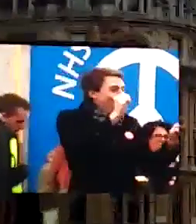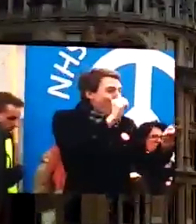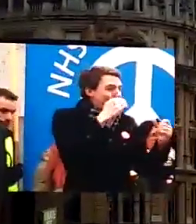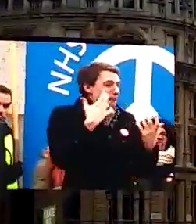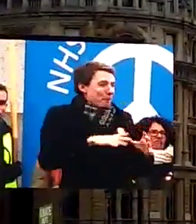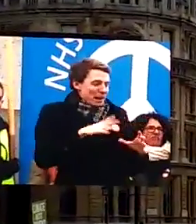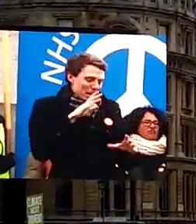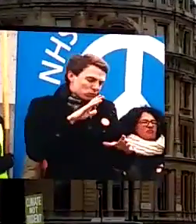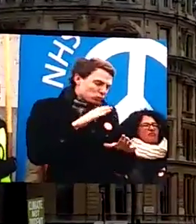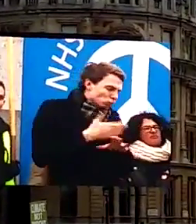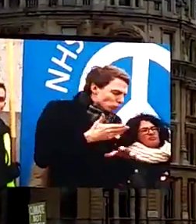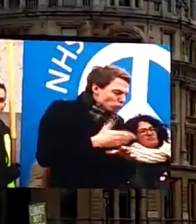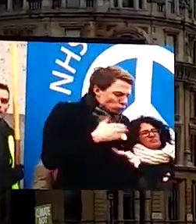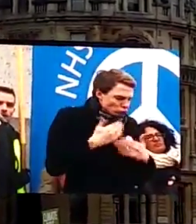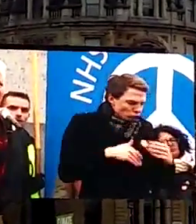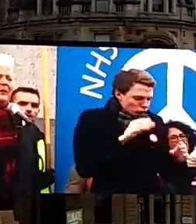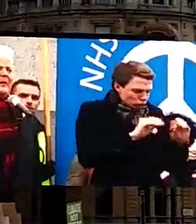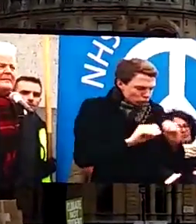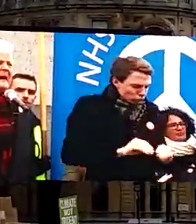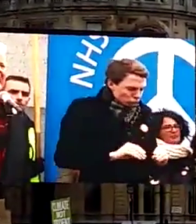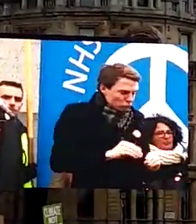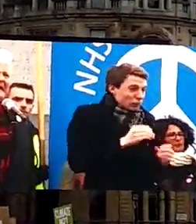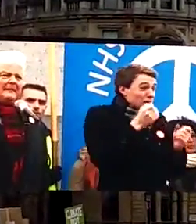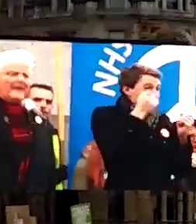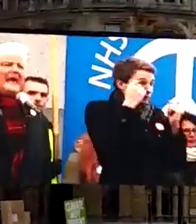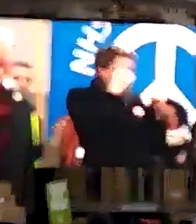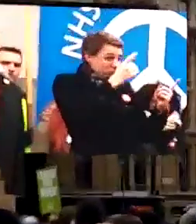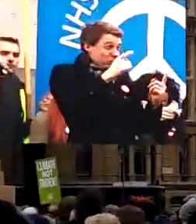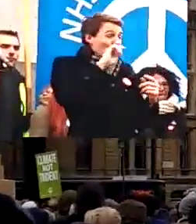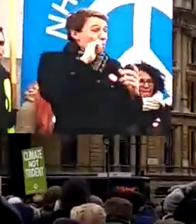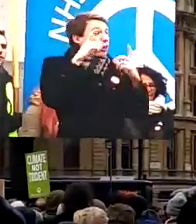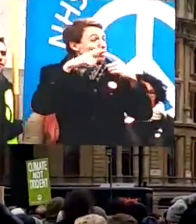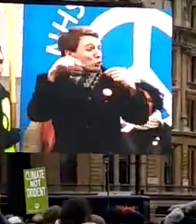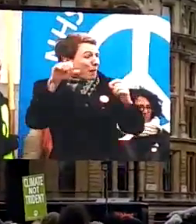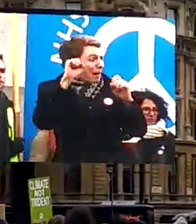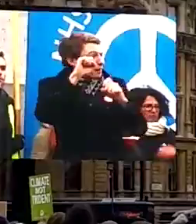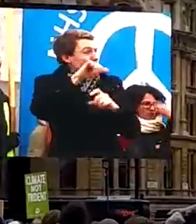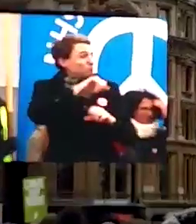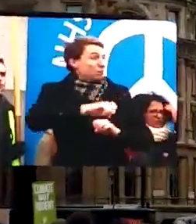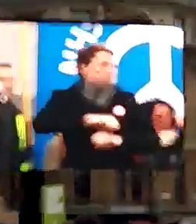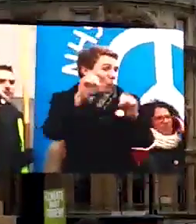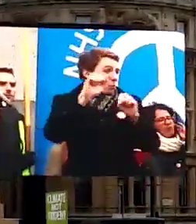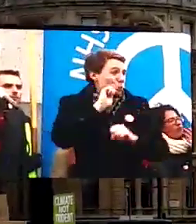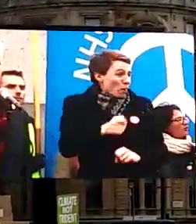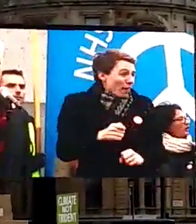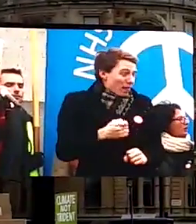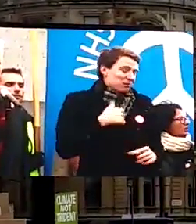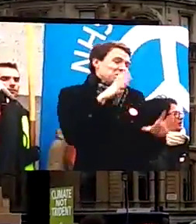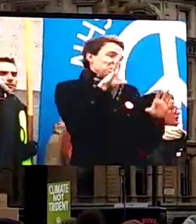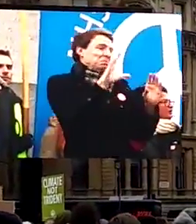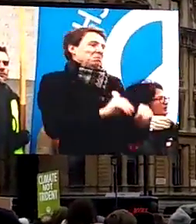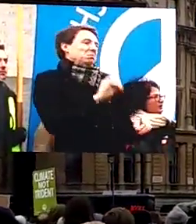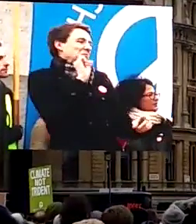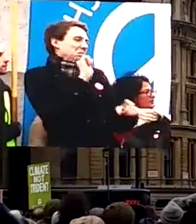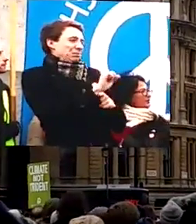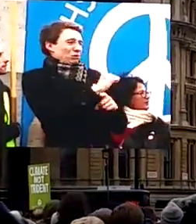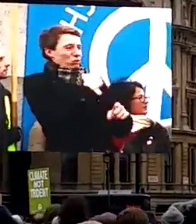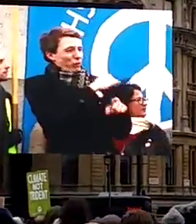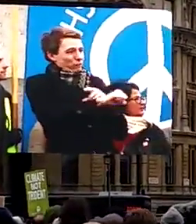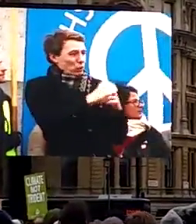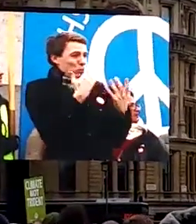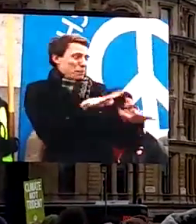on Japanese cities, he said, not with my help, and he refused. That was a moment